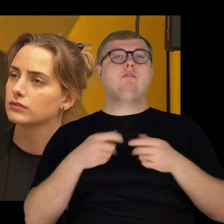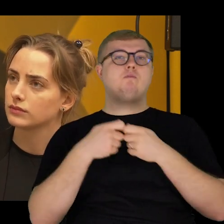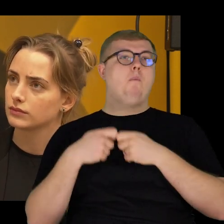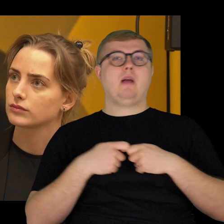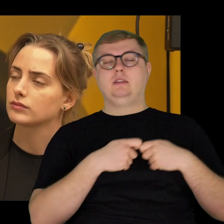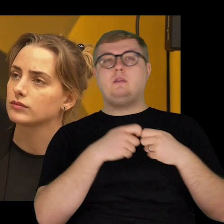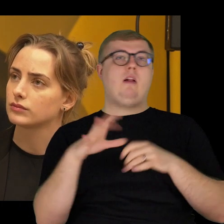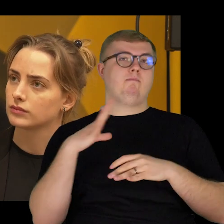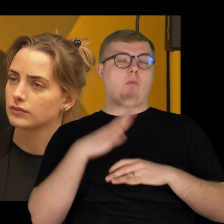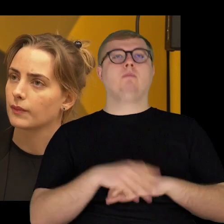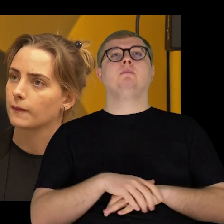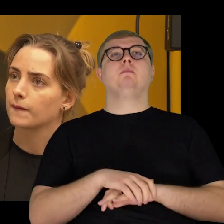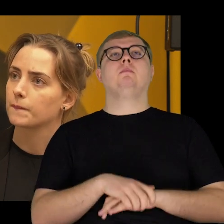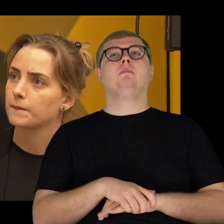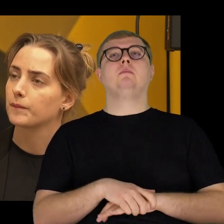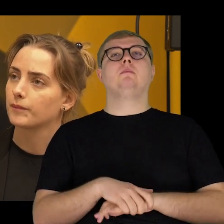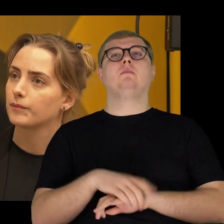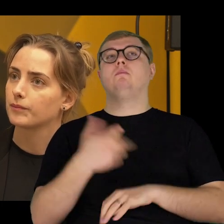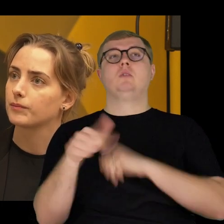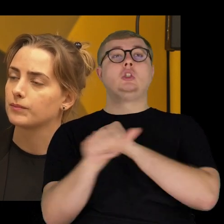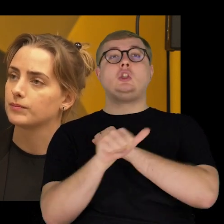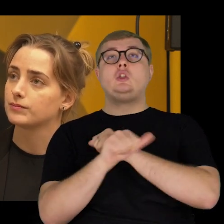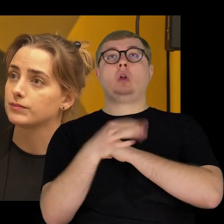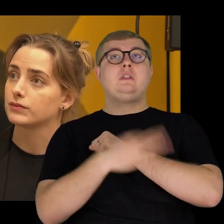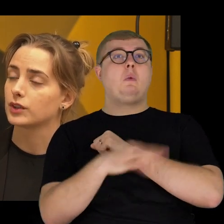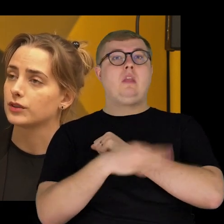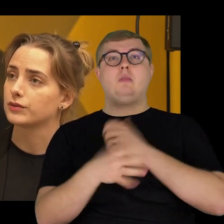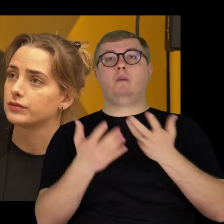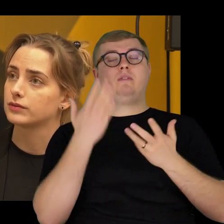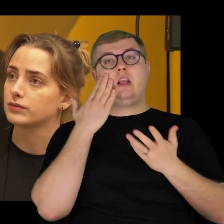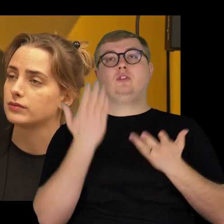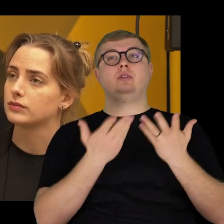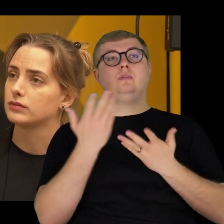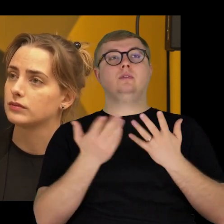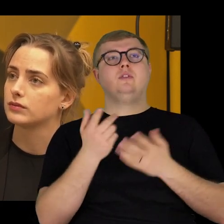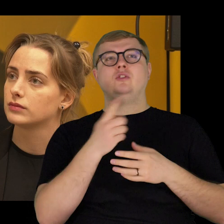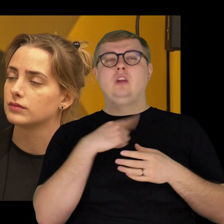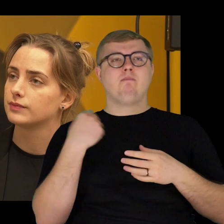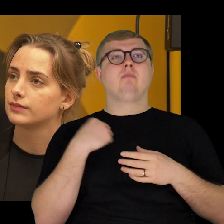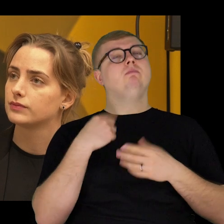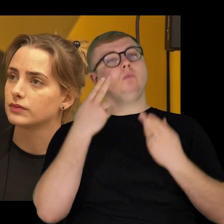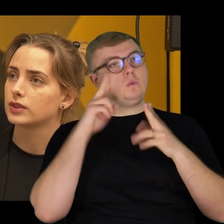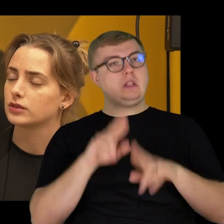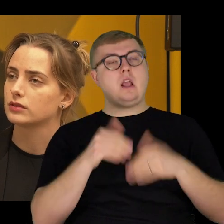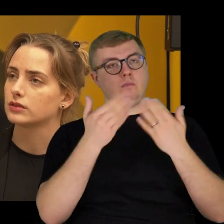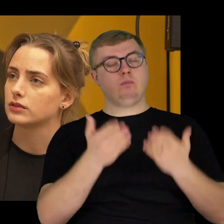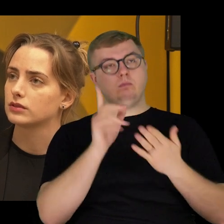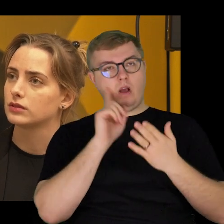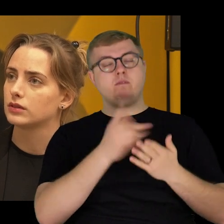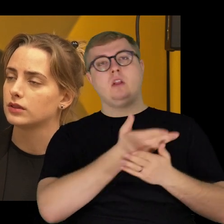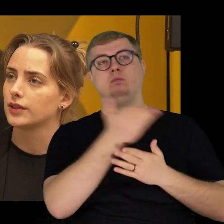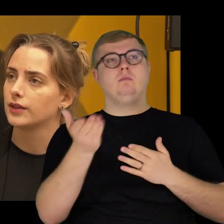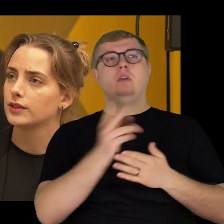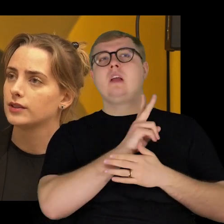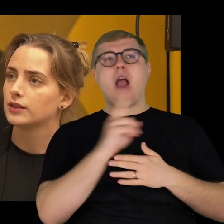with 60 students maybe at the total. You know that I mean we credit them obviously each